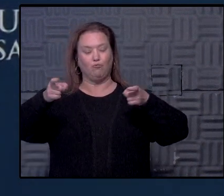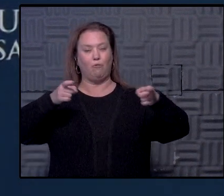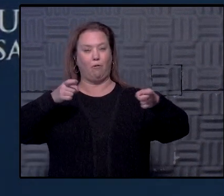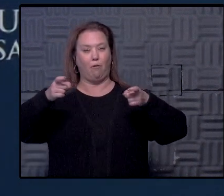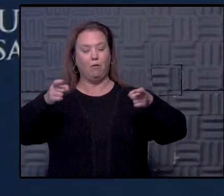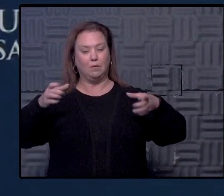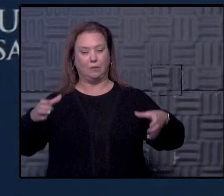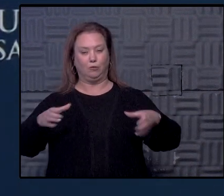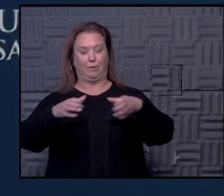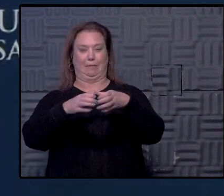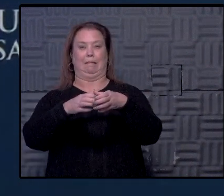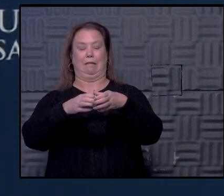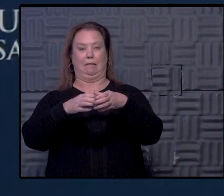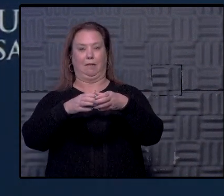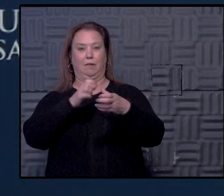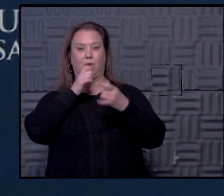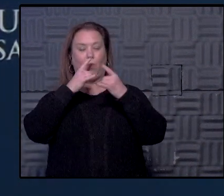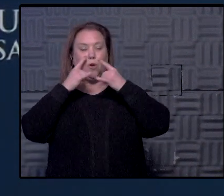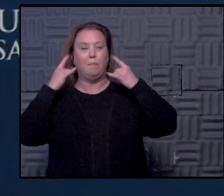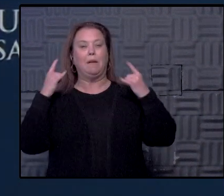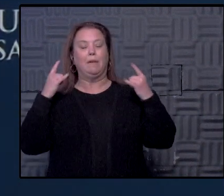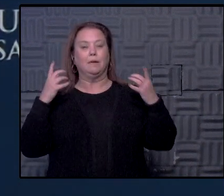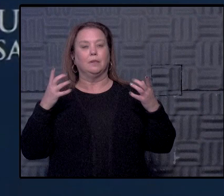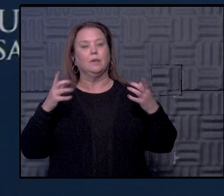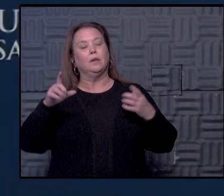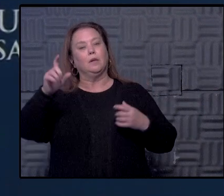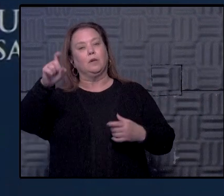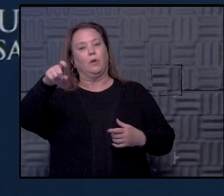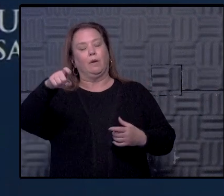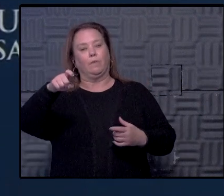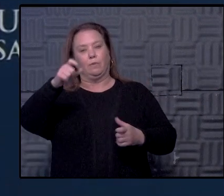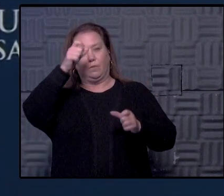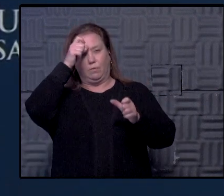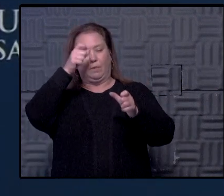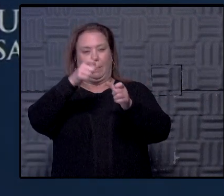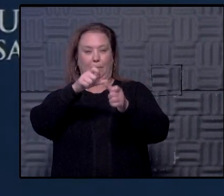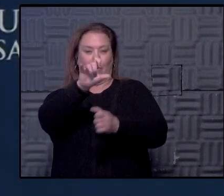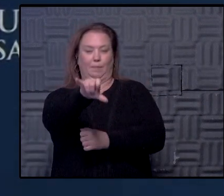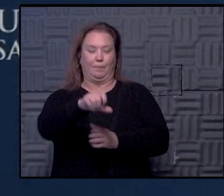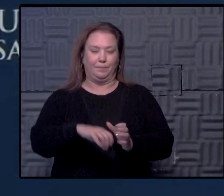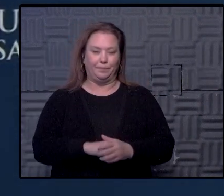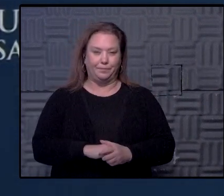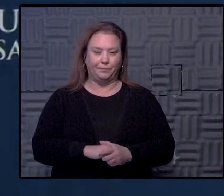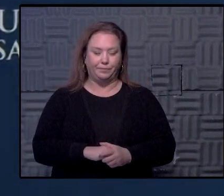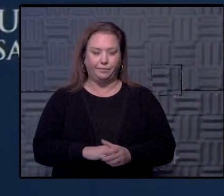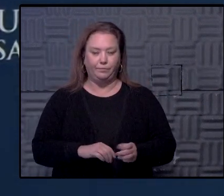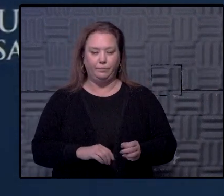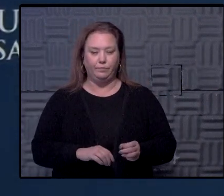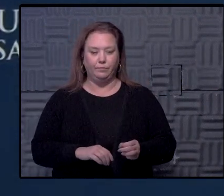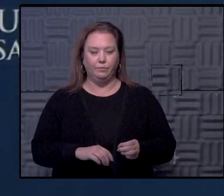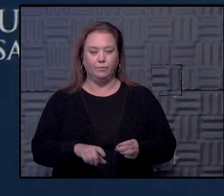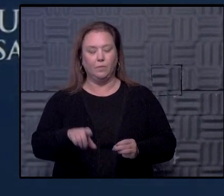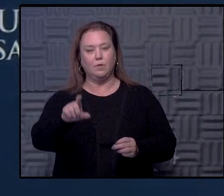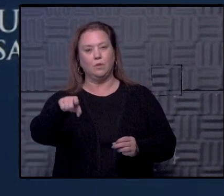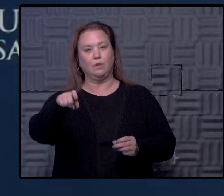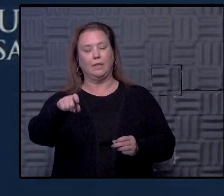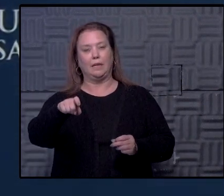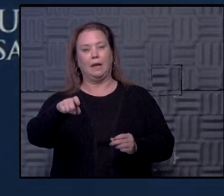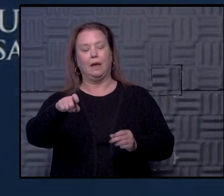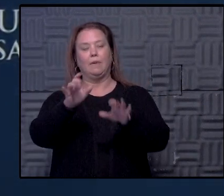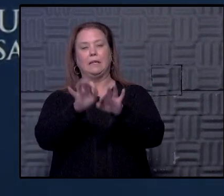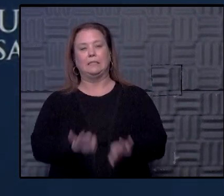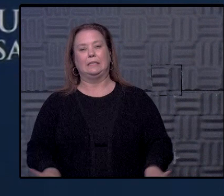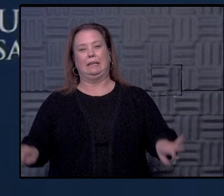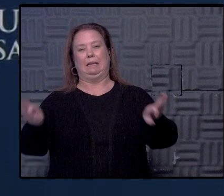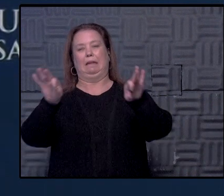get together and you don't wear your mask? I think you have to take that into consideration. I think you have to have a significant